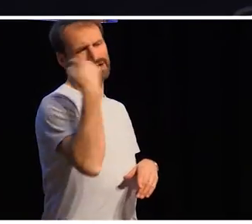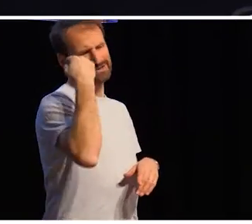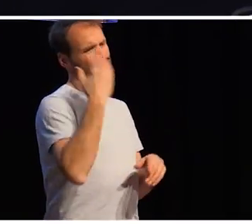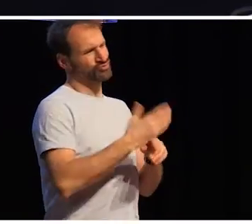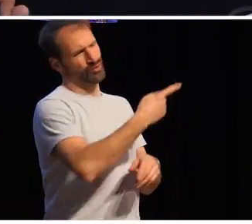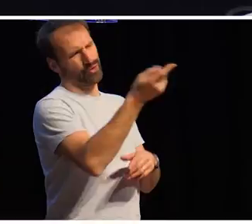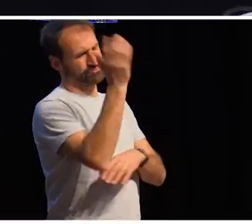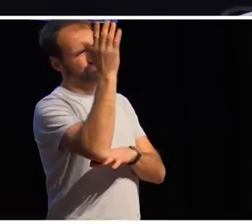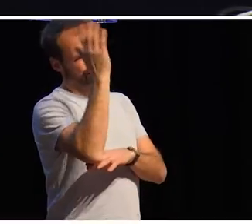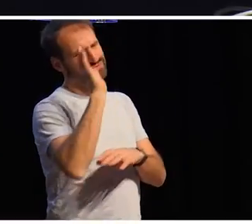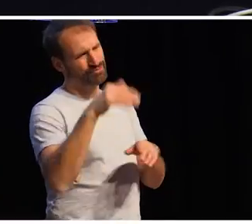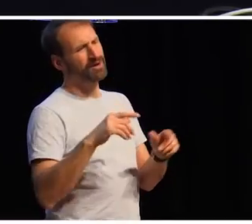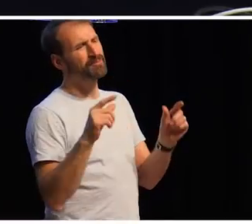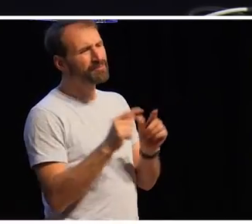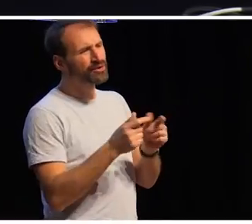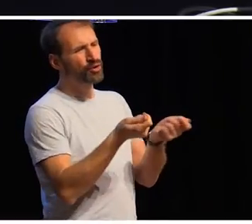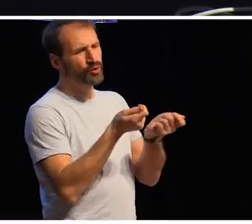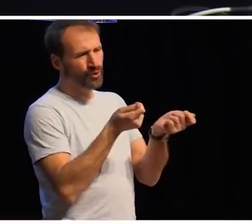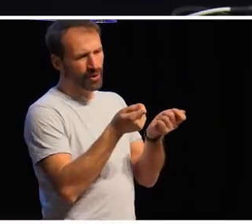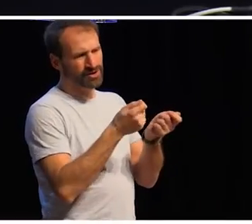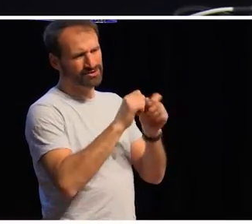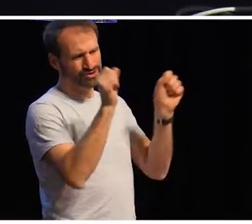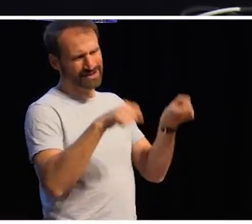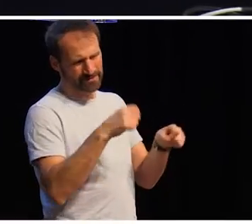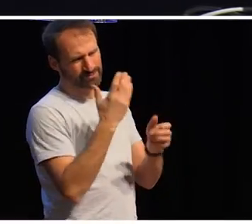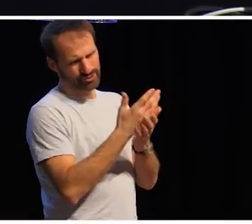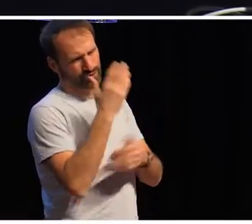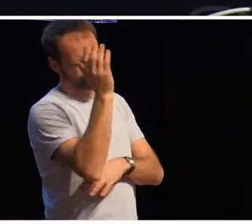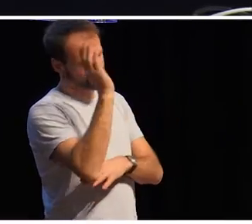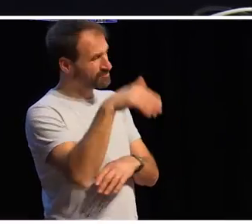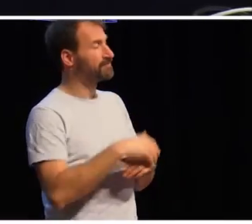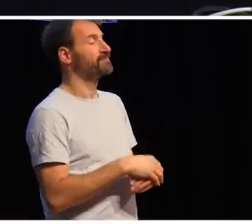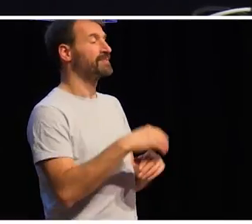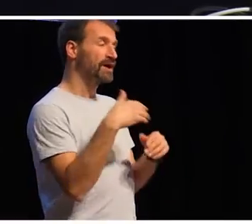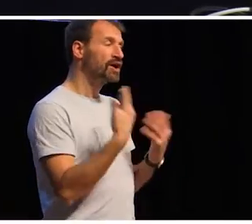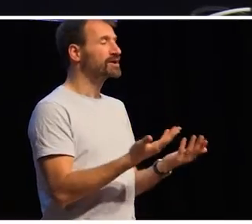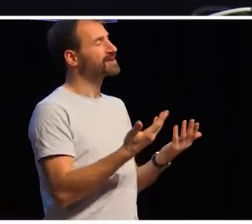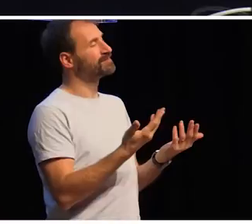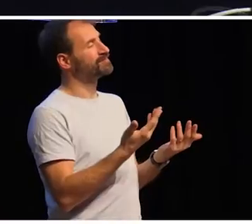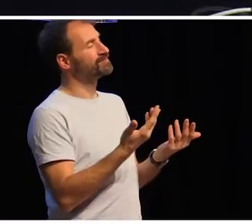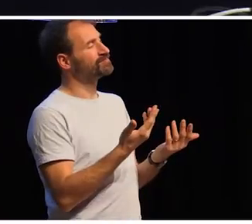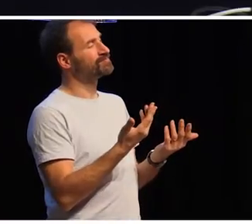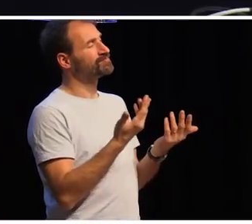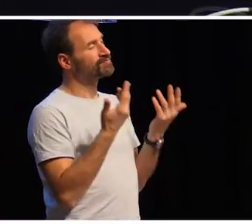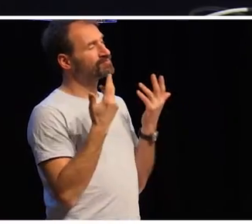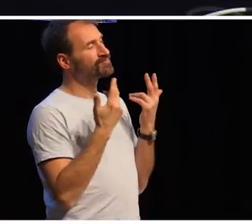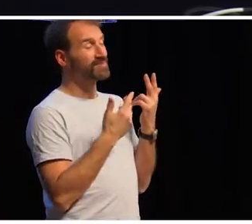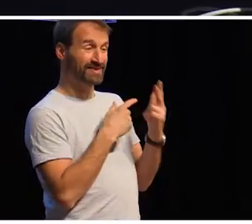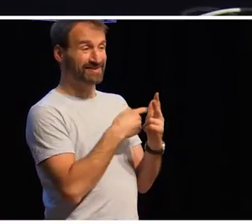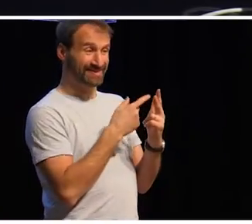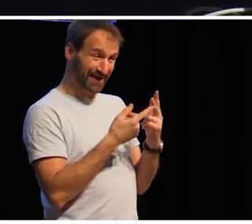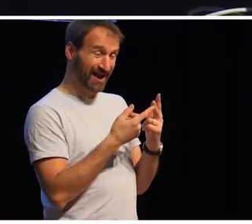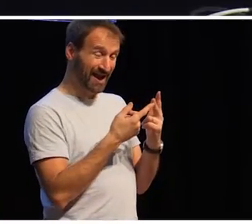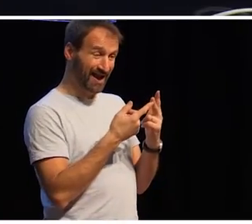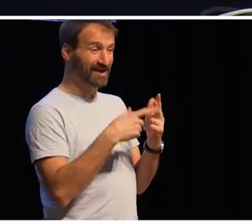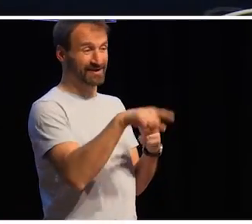And there are three JavaScript engines that I want to specifically mention that can be run on microcontroller. So Node